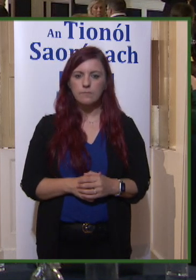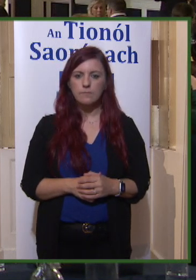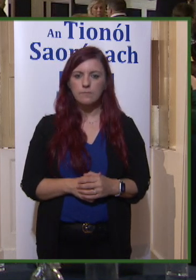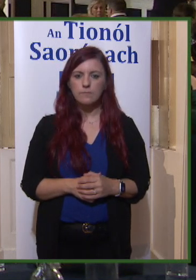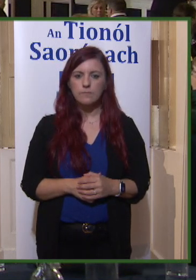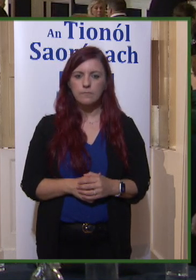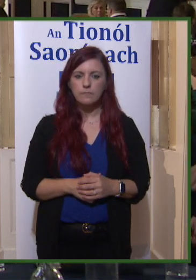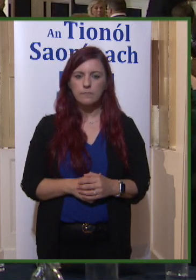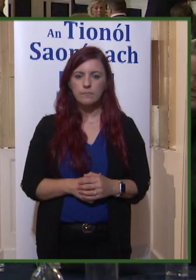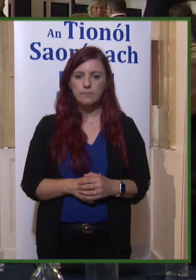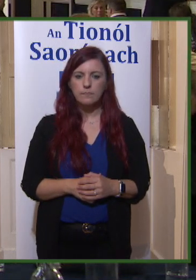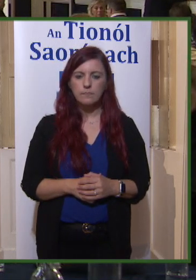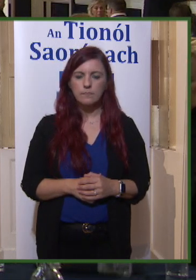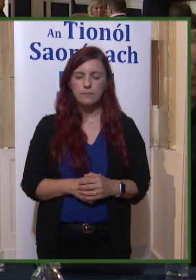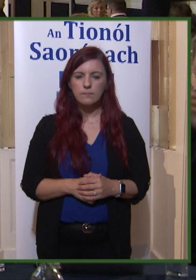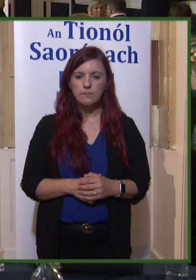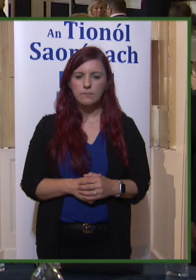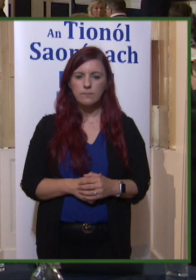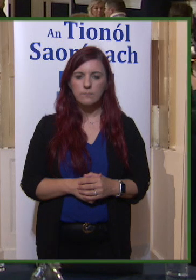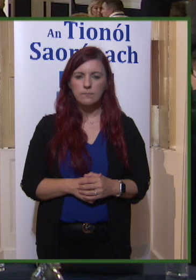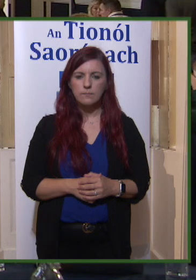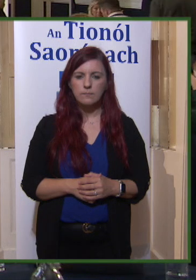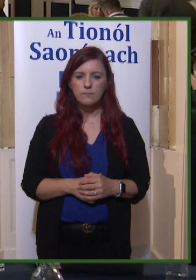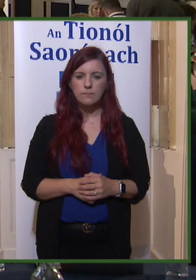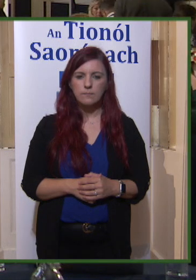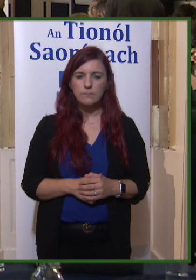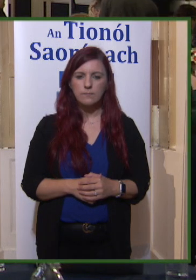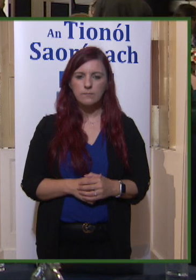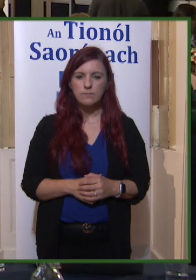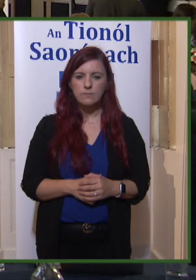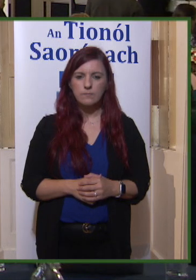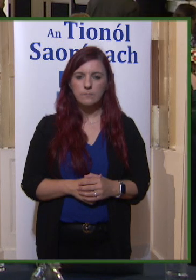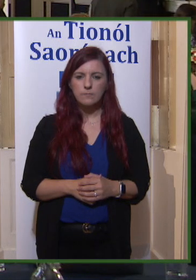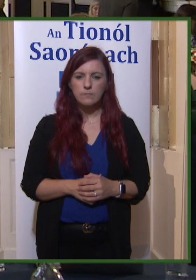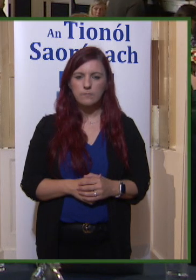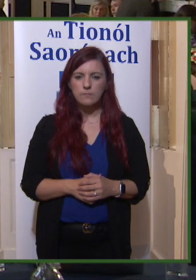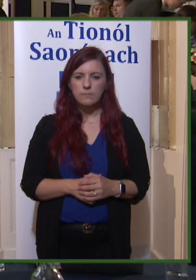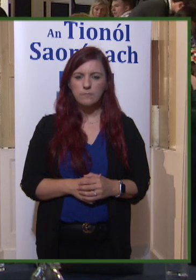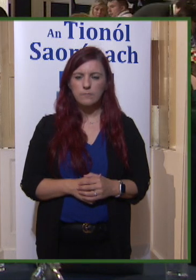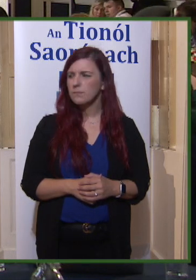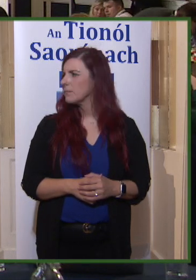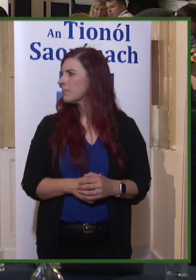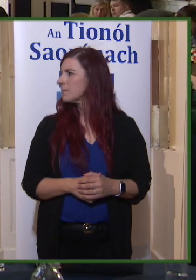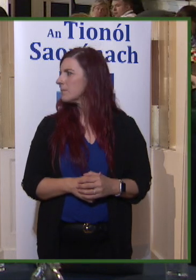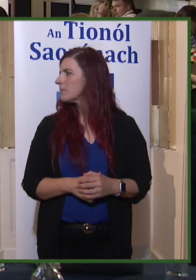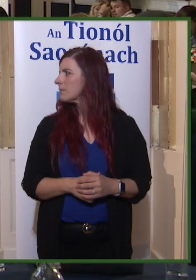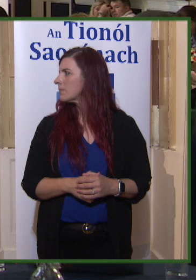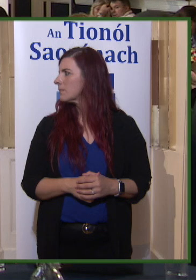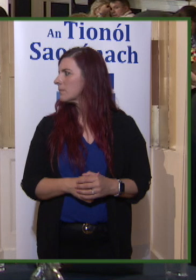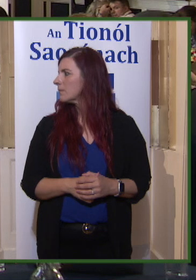Yeah, just on the same issue. Yeah. Thank you very much. Just in relation to ballot paper